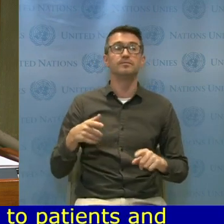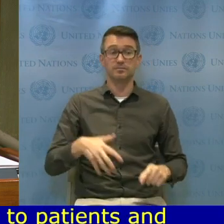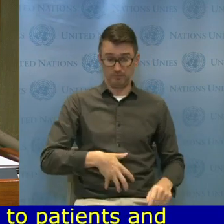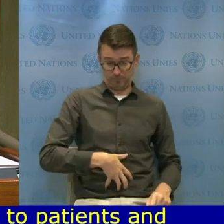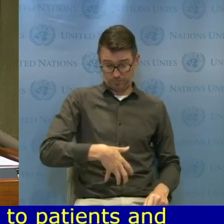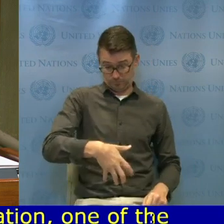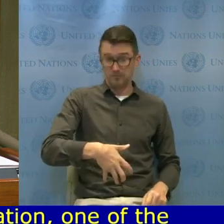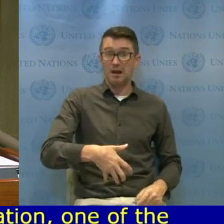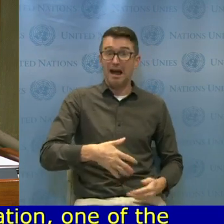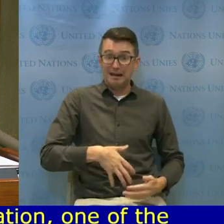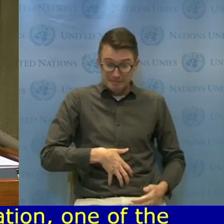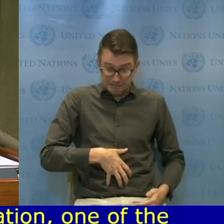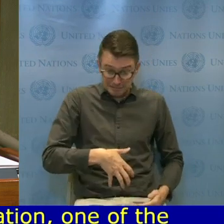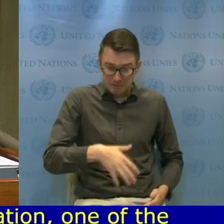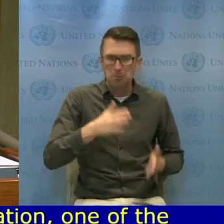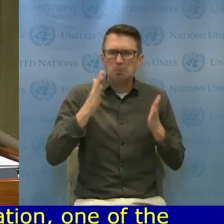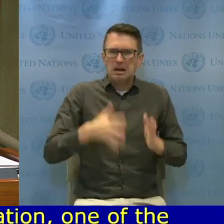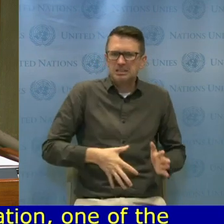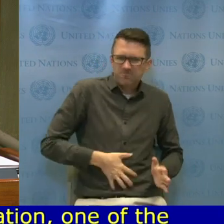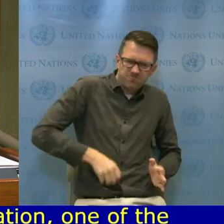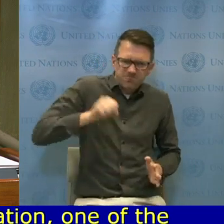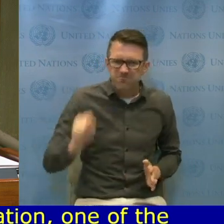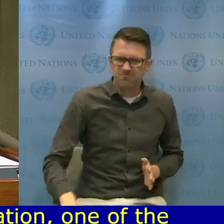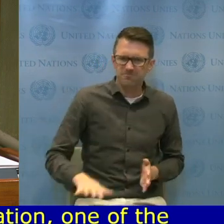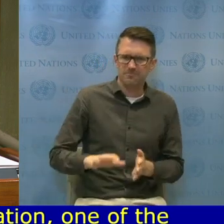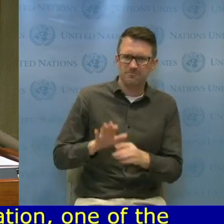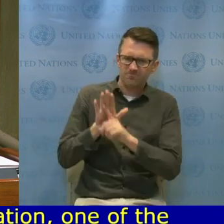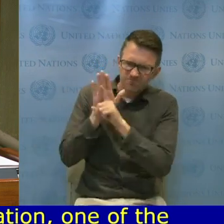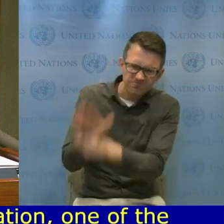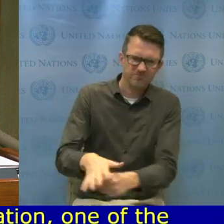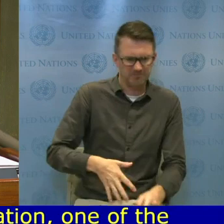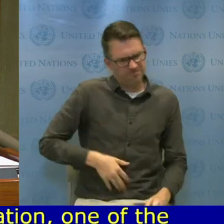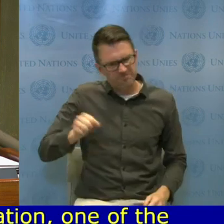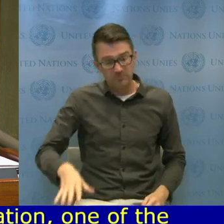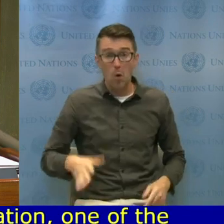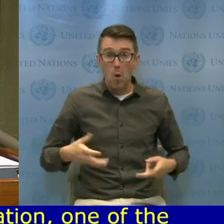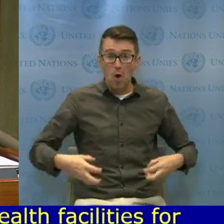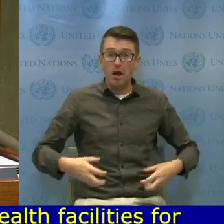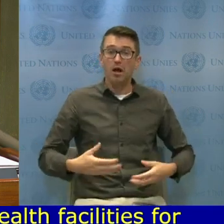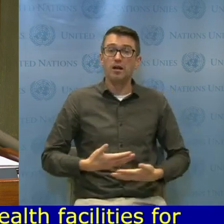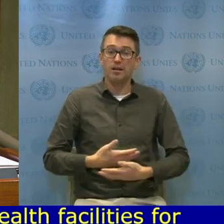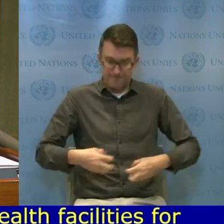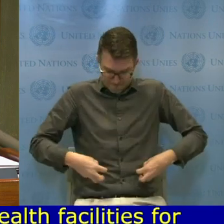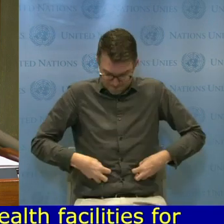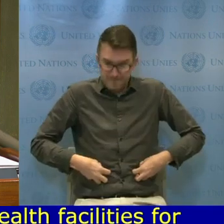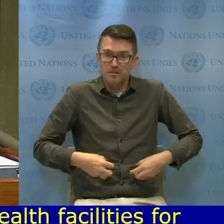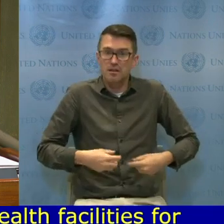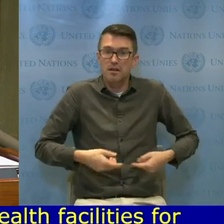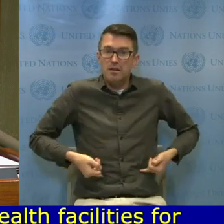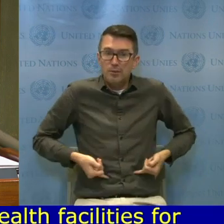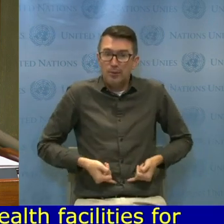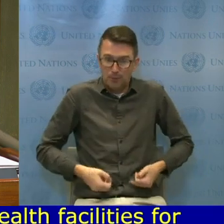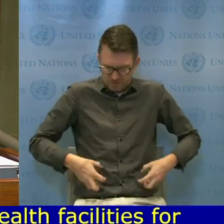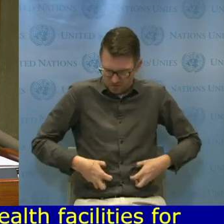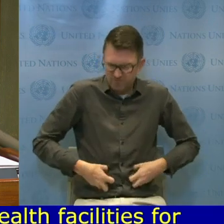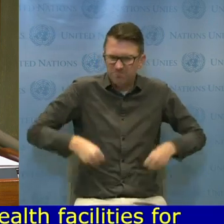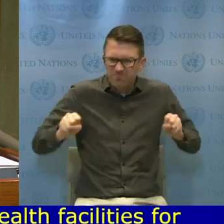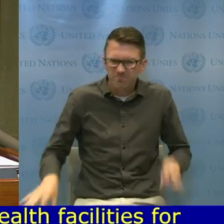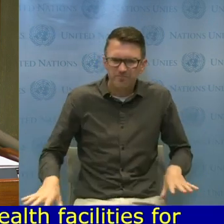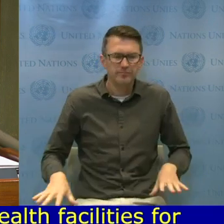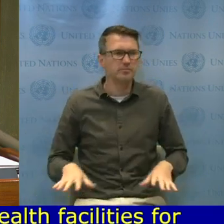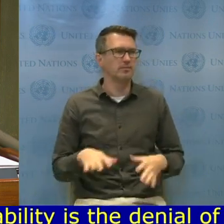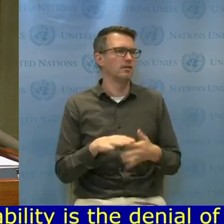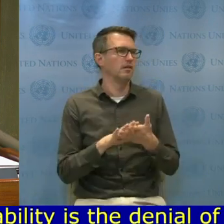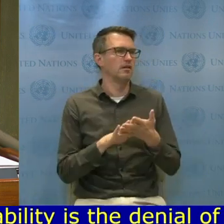the denial of the rights of the free and informed consent to agree or to refuse medical treatments and